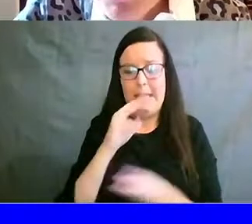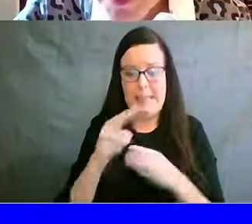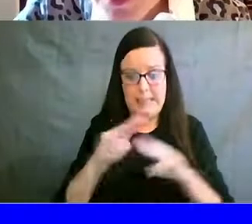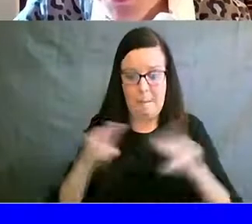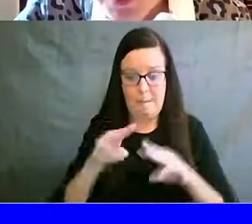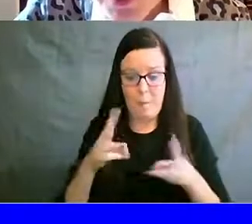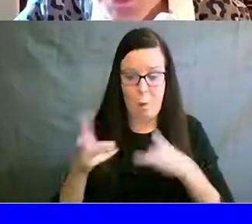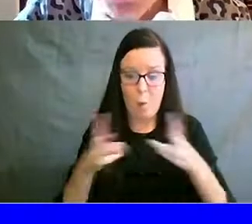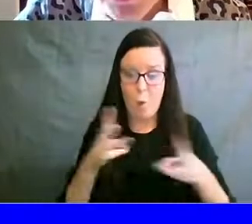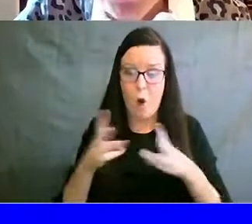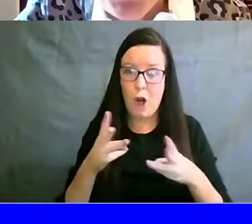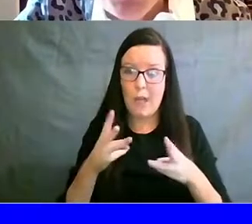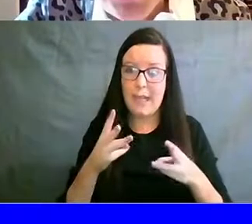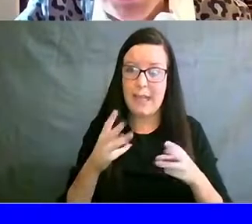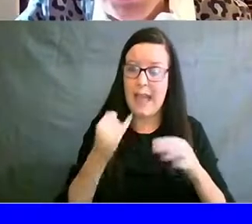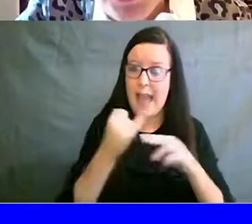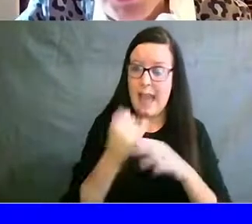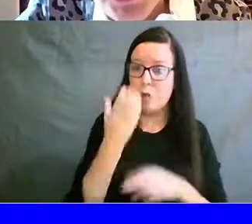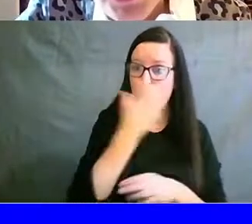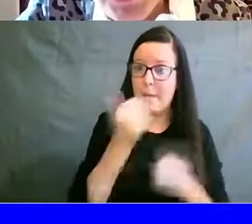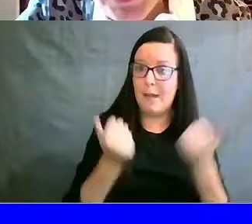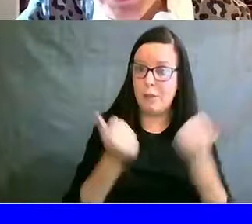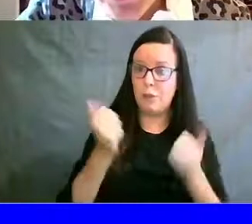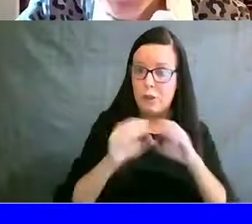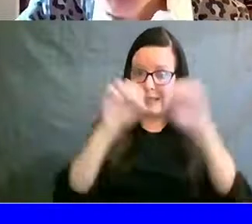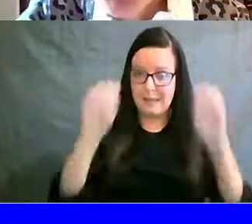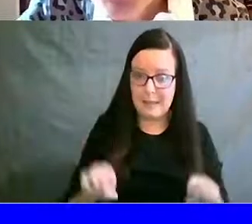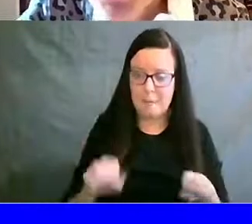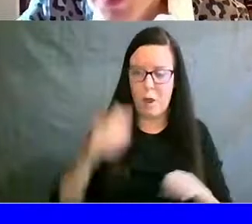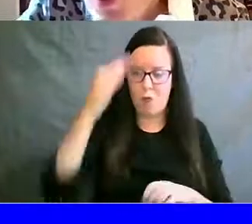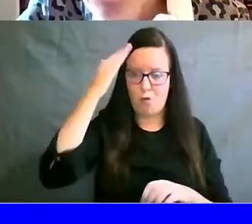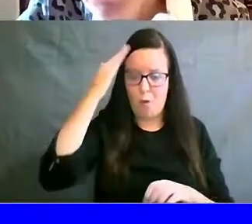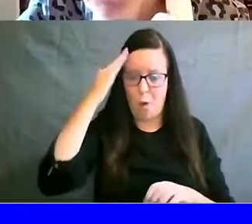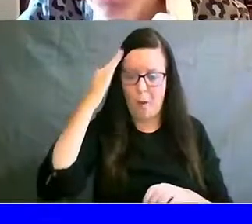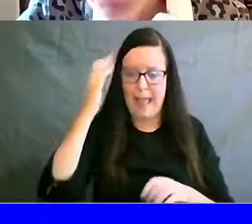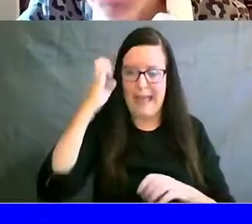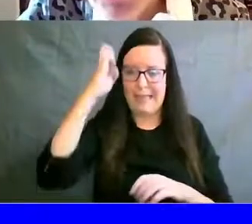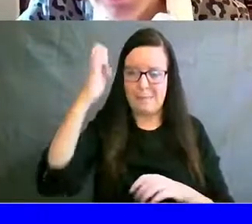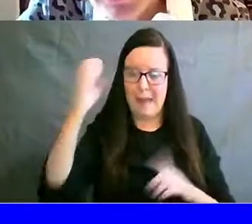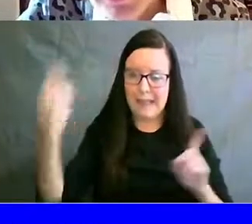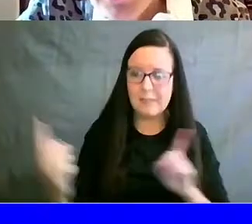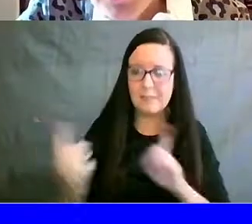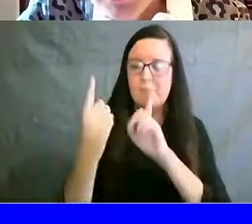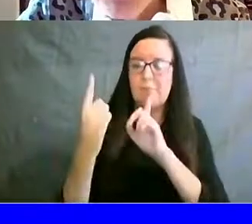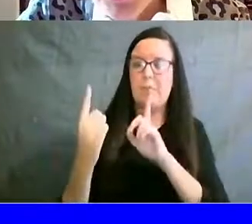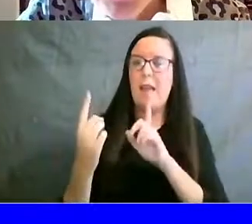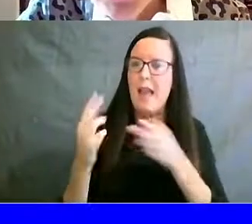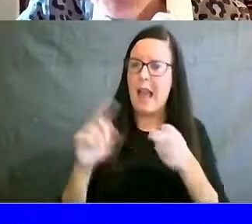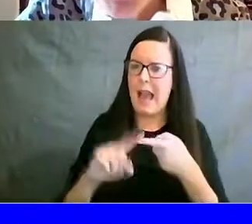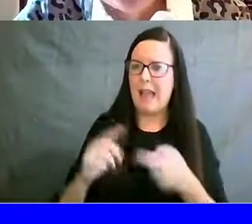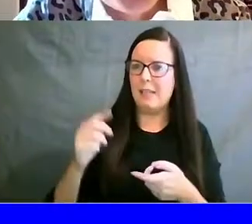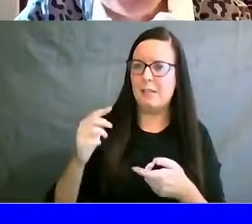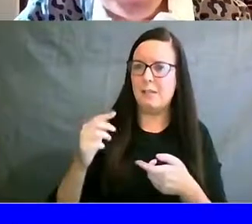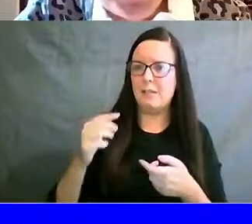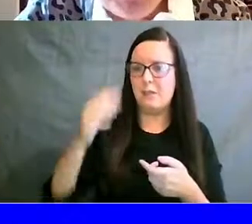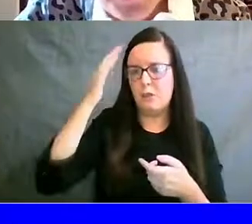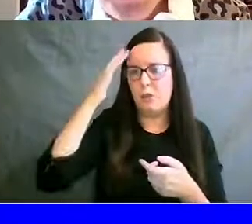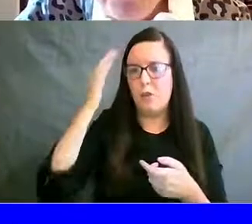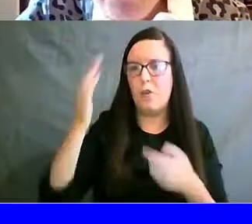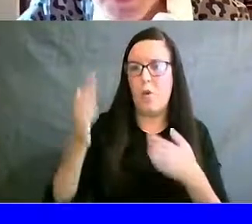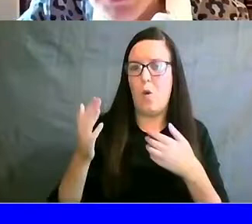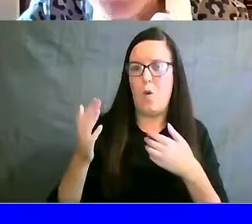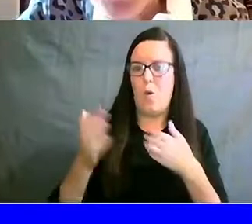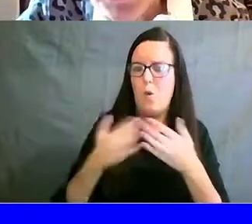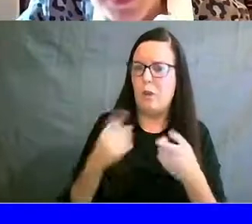can expect to encounter these new decision supporters, and to ensure equivalence and continuity of care, thinking about the prison system